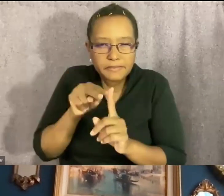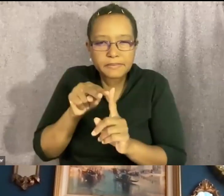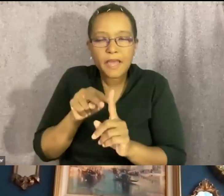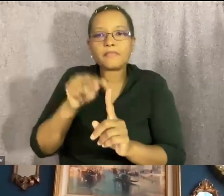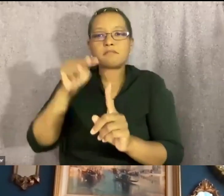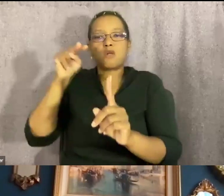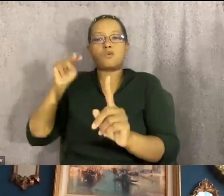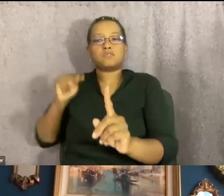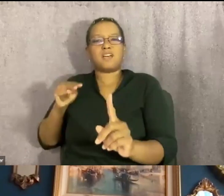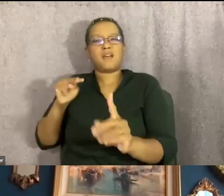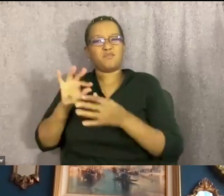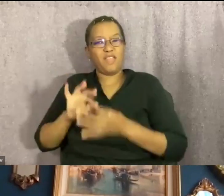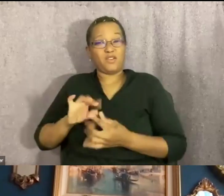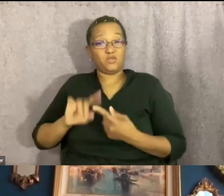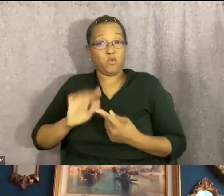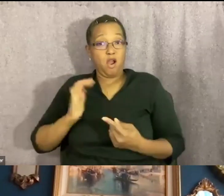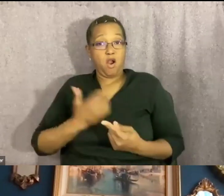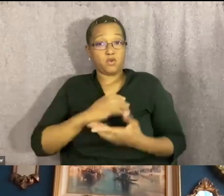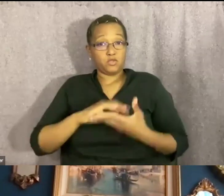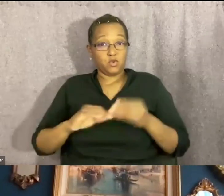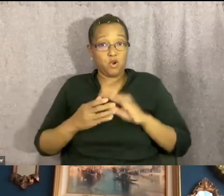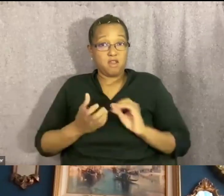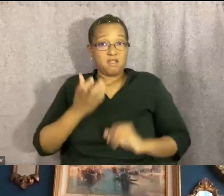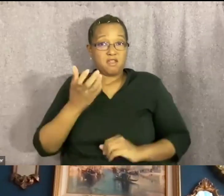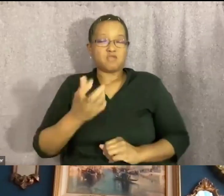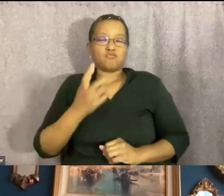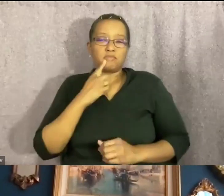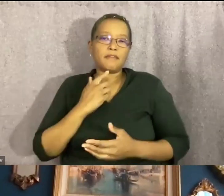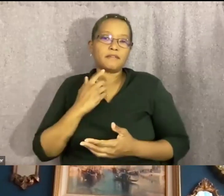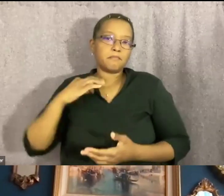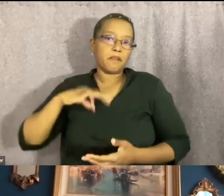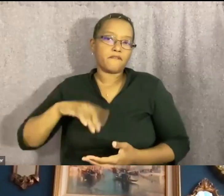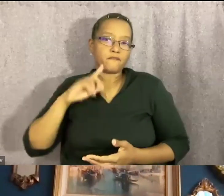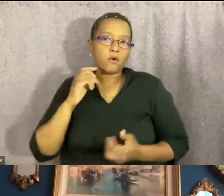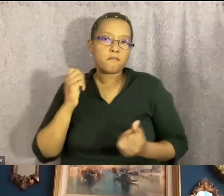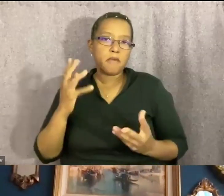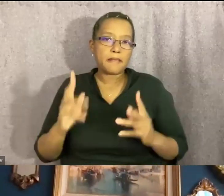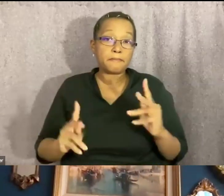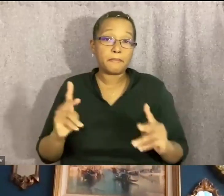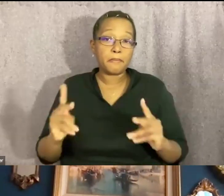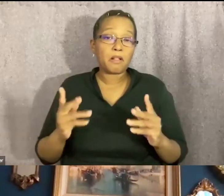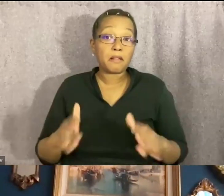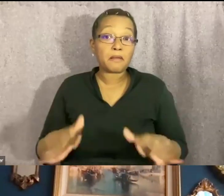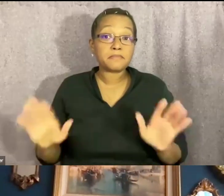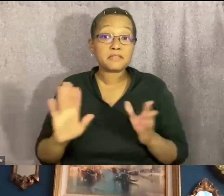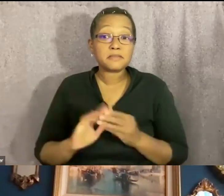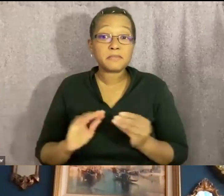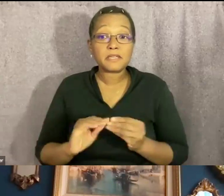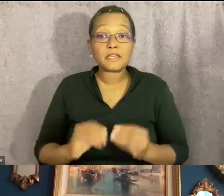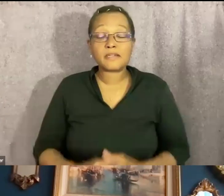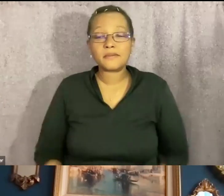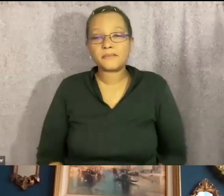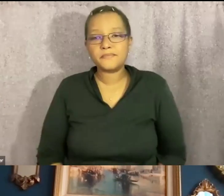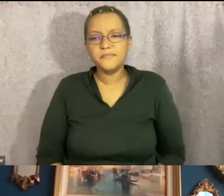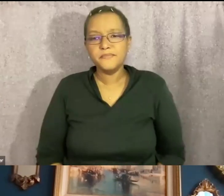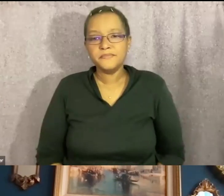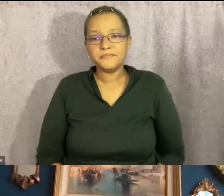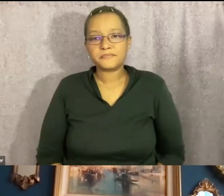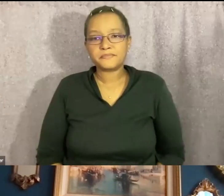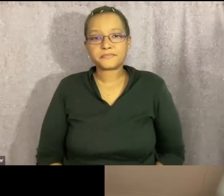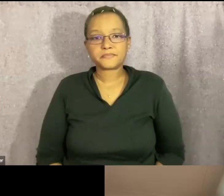experiences as a doula and the things that I have witnessed in supporting people, especially supporting folks